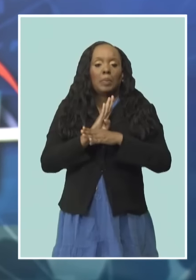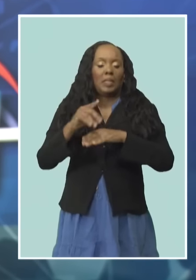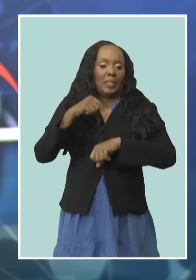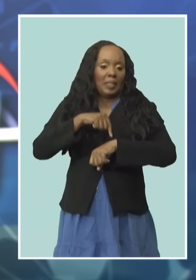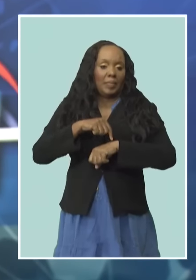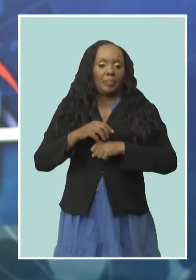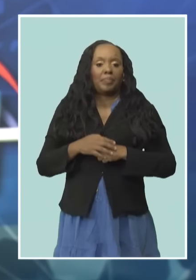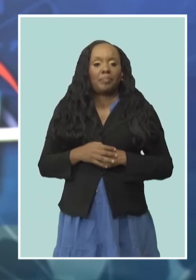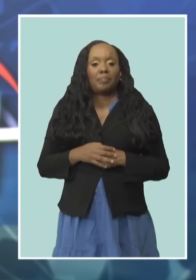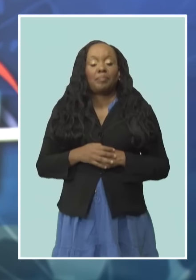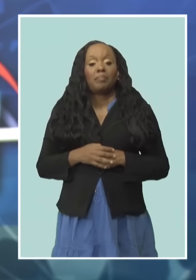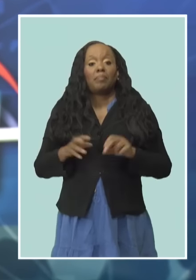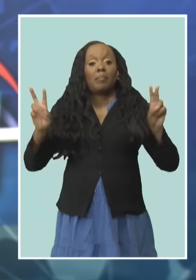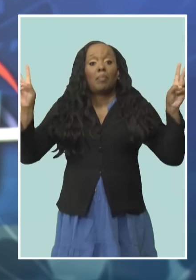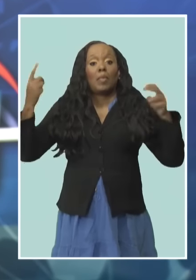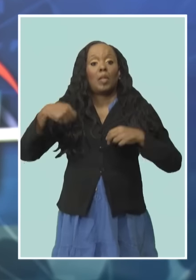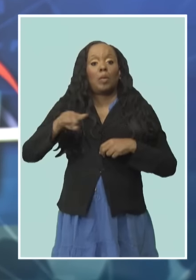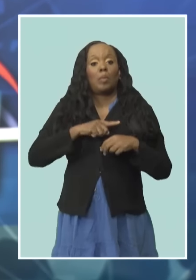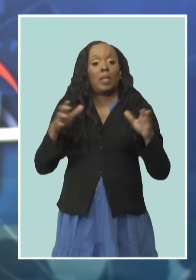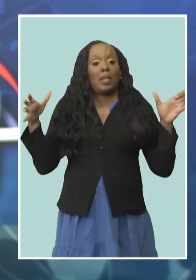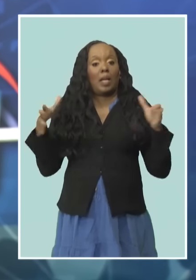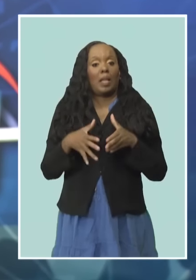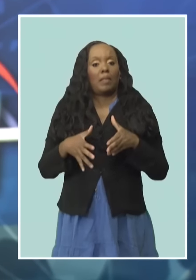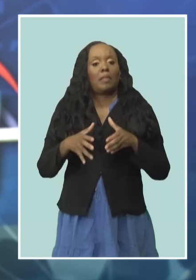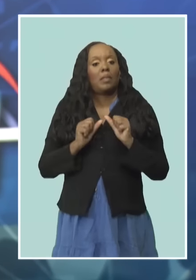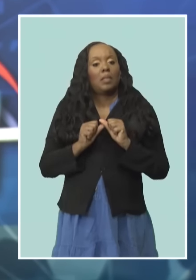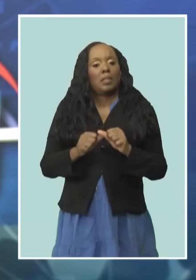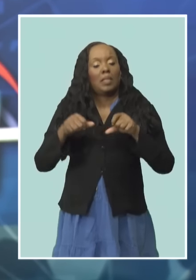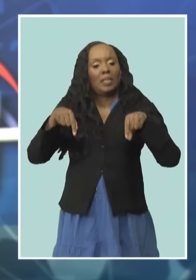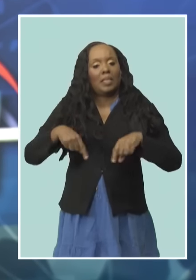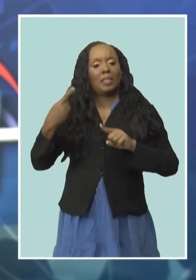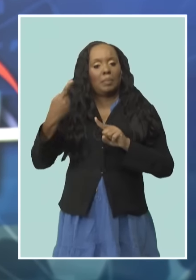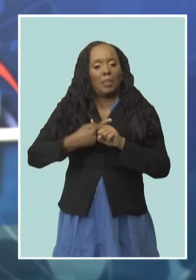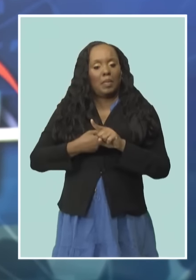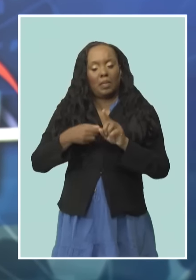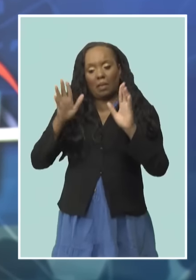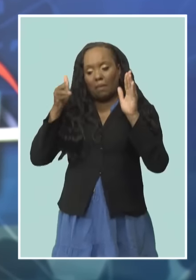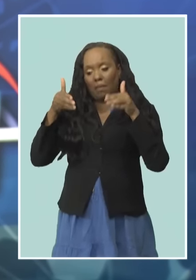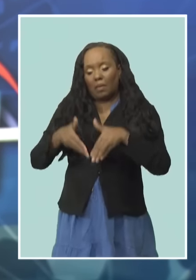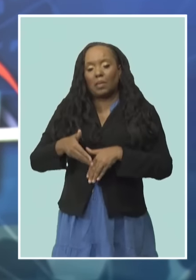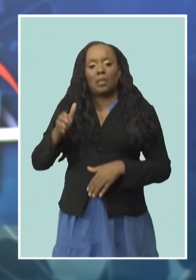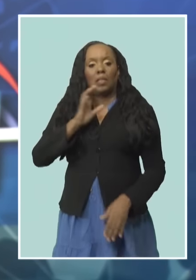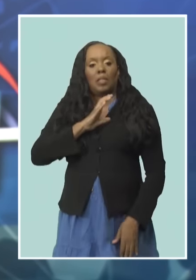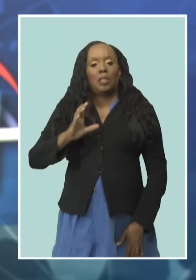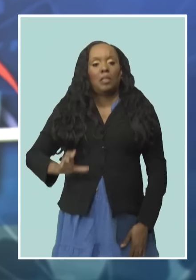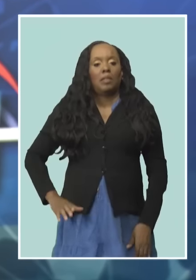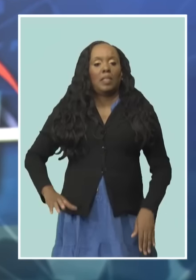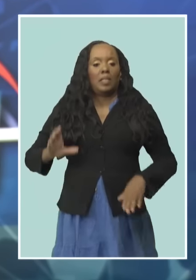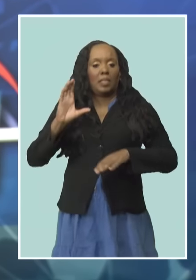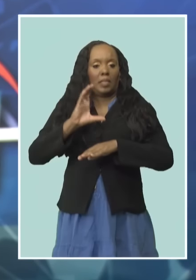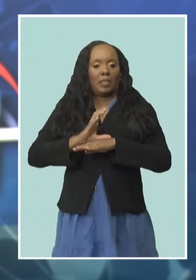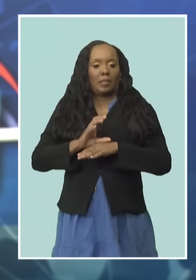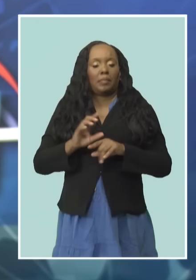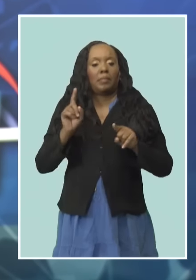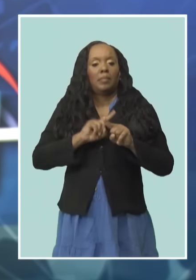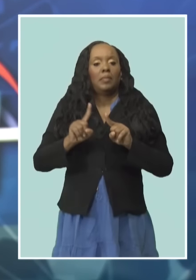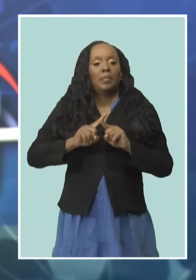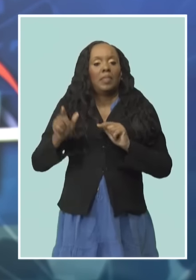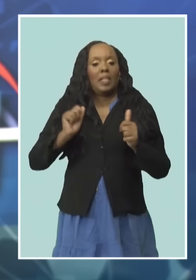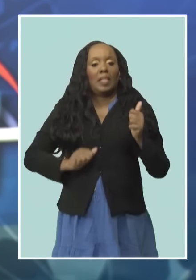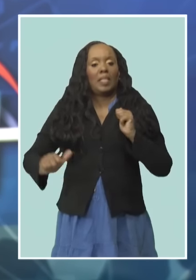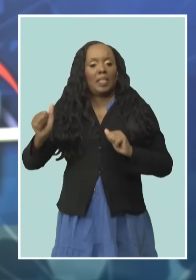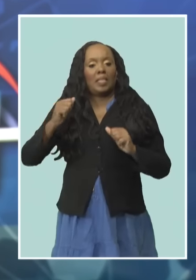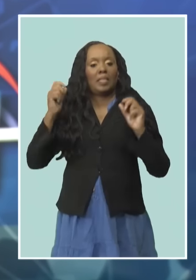We Gatherin initiative continues this month. The focus is on Christchurch. A series of activities celebrating the parish's